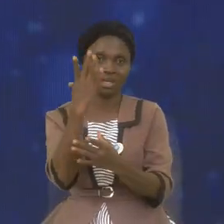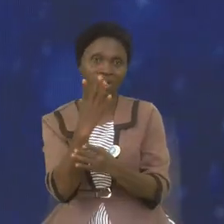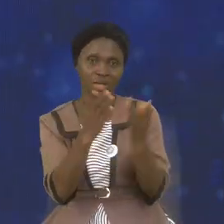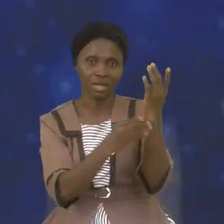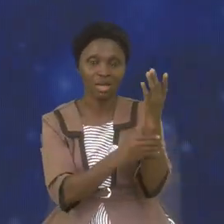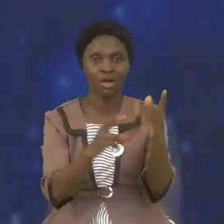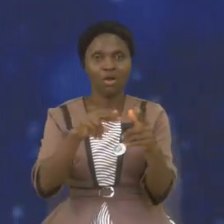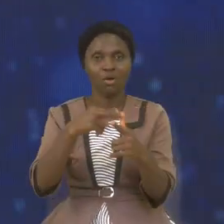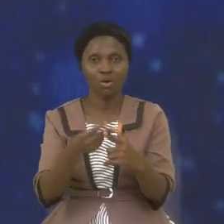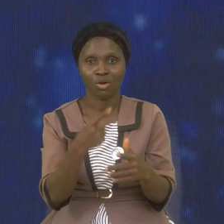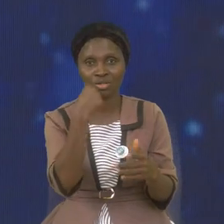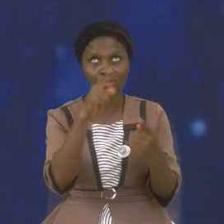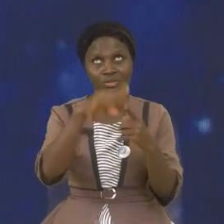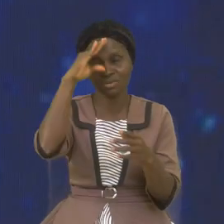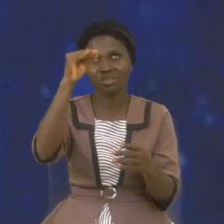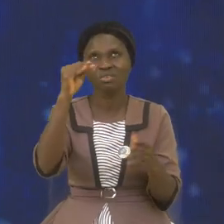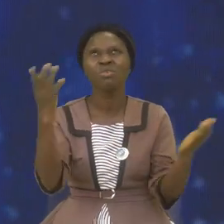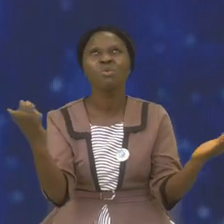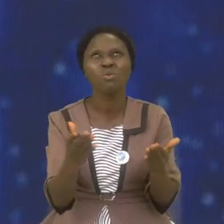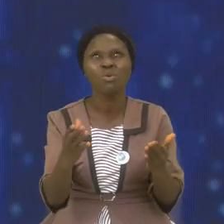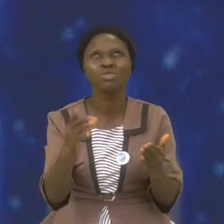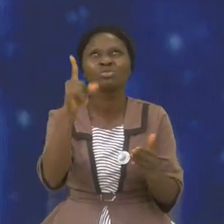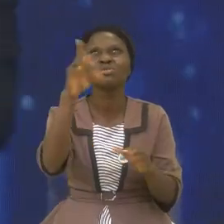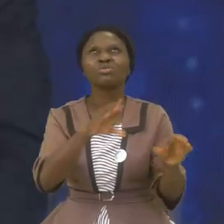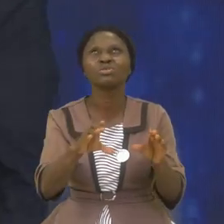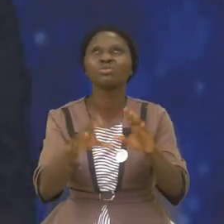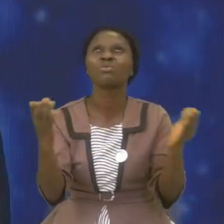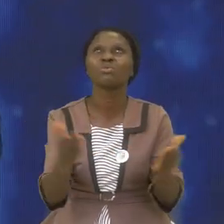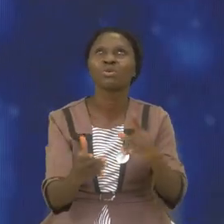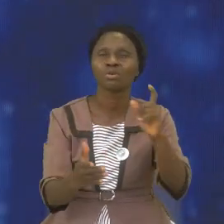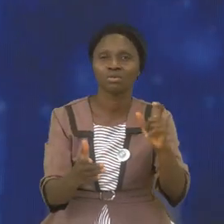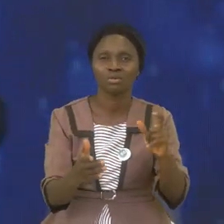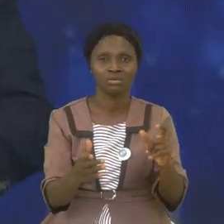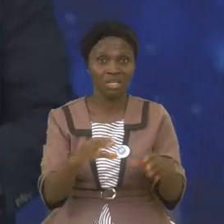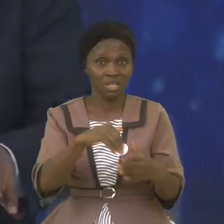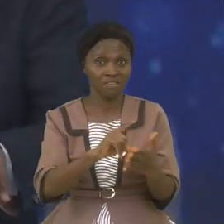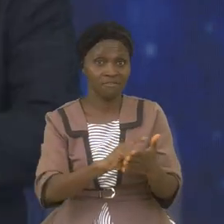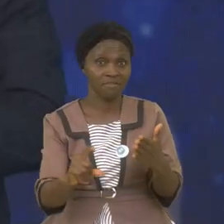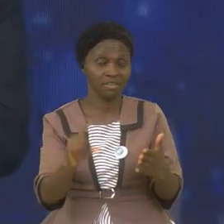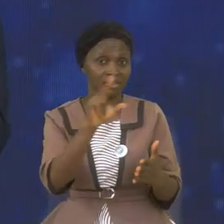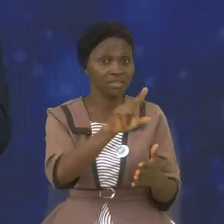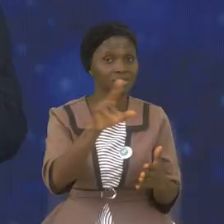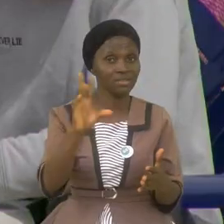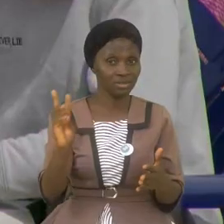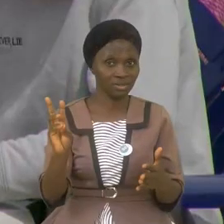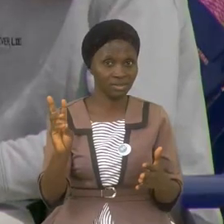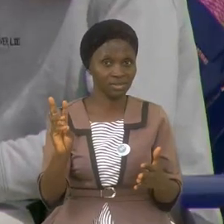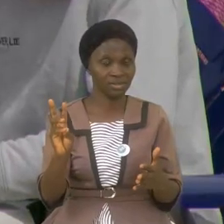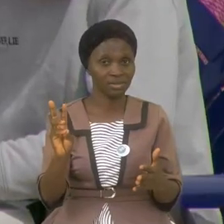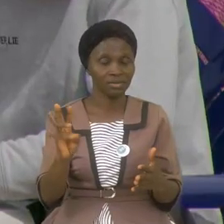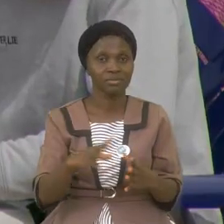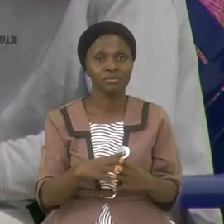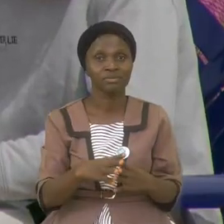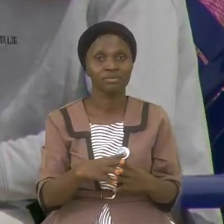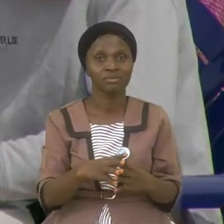unto him, what doest thou? Verse 36, in verse 36,